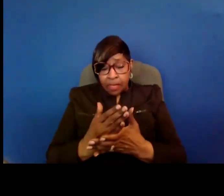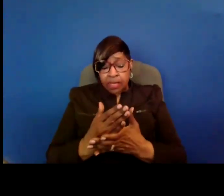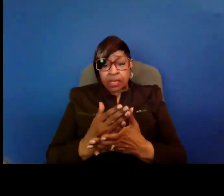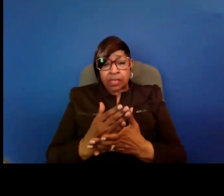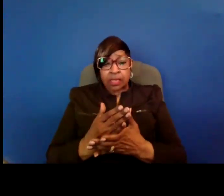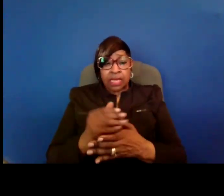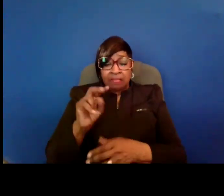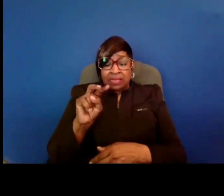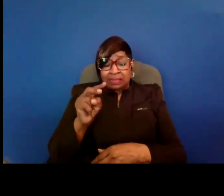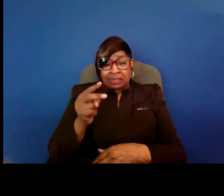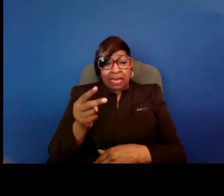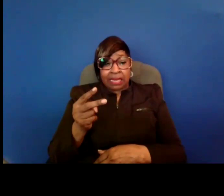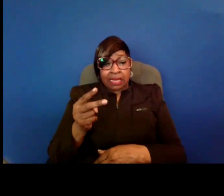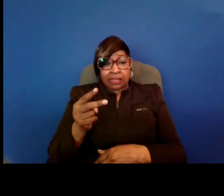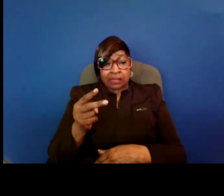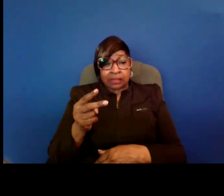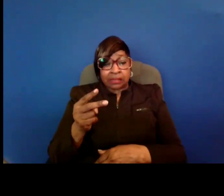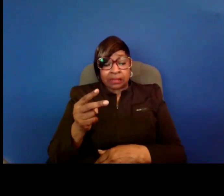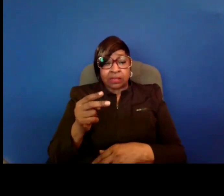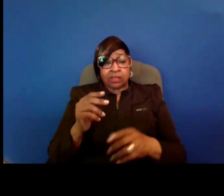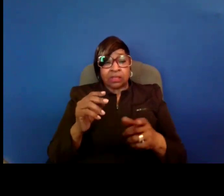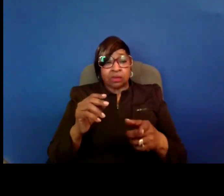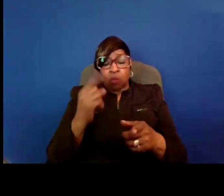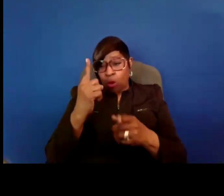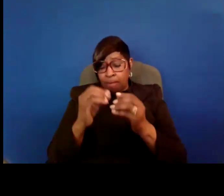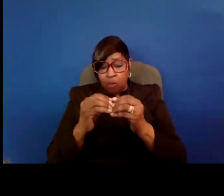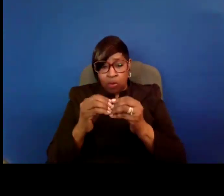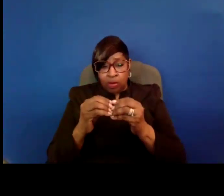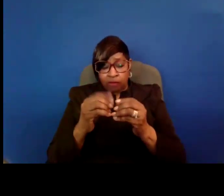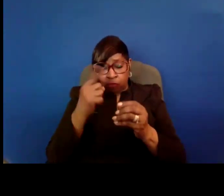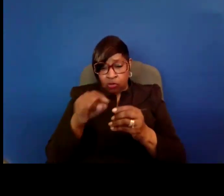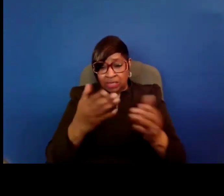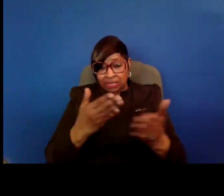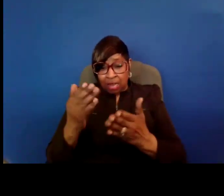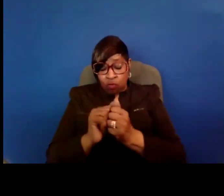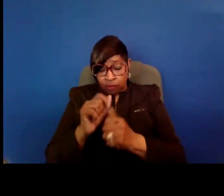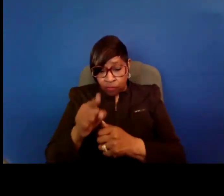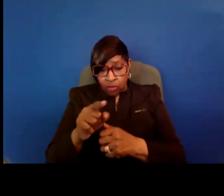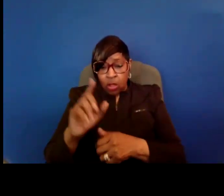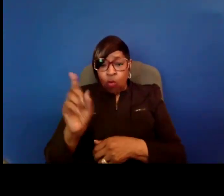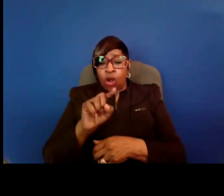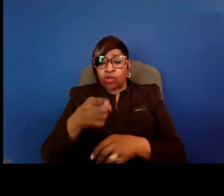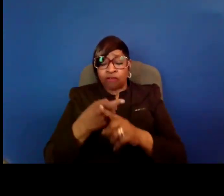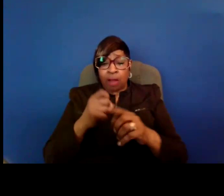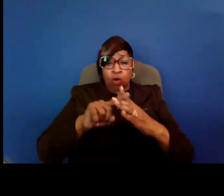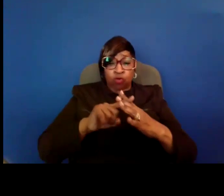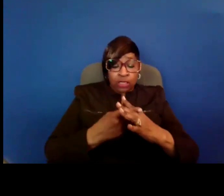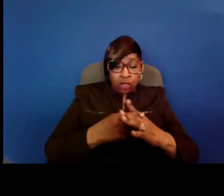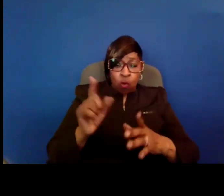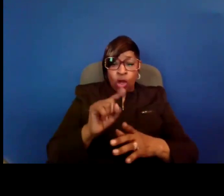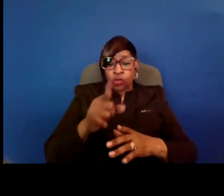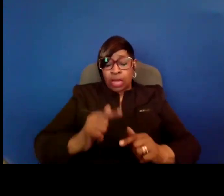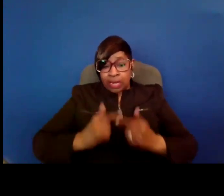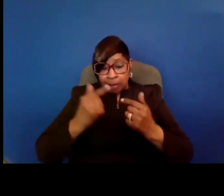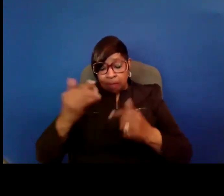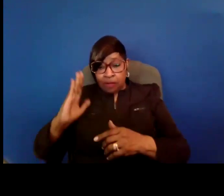The second step, oh, and one more piece for you to just take with you is, where are you from originally? Where have you lived? And where